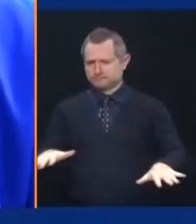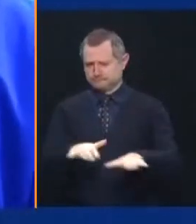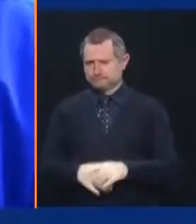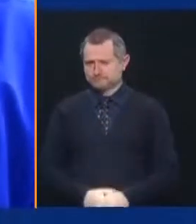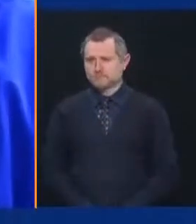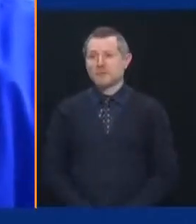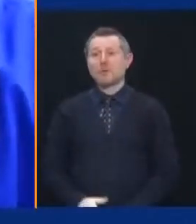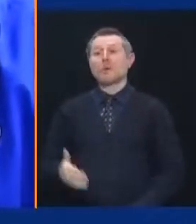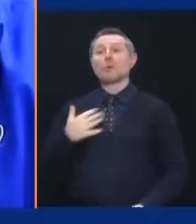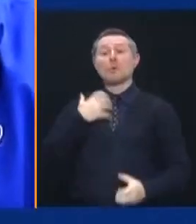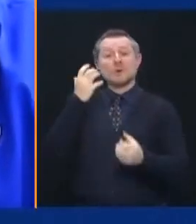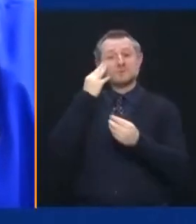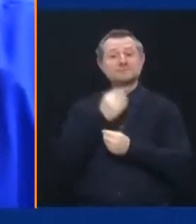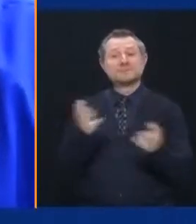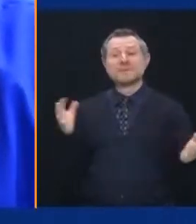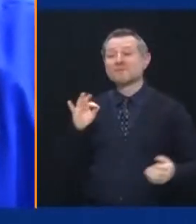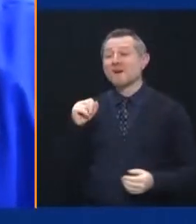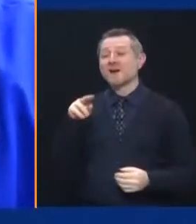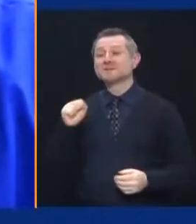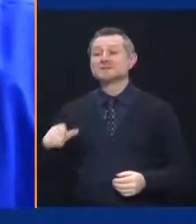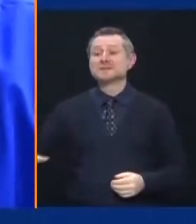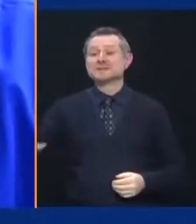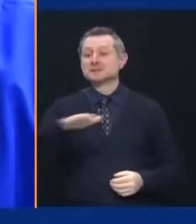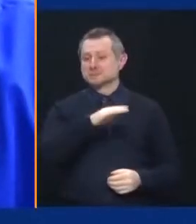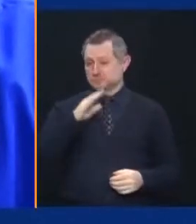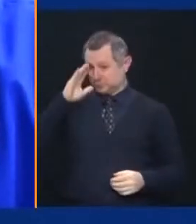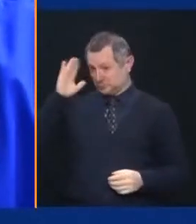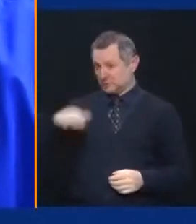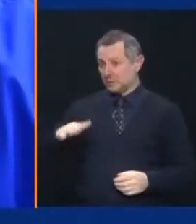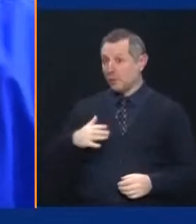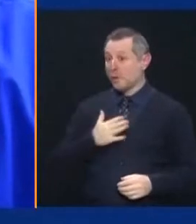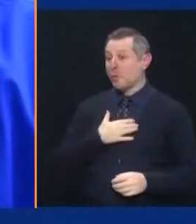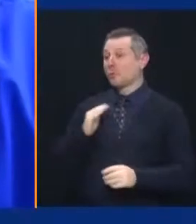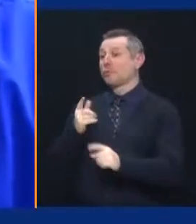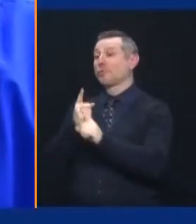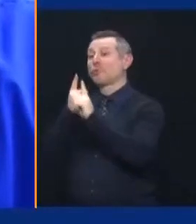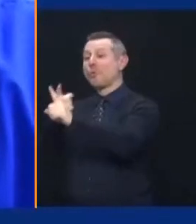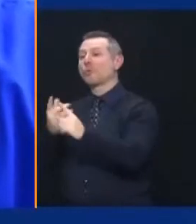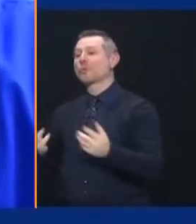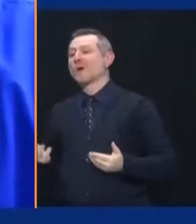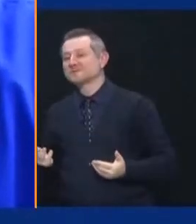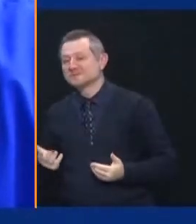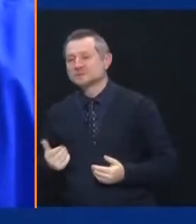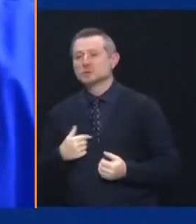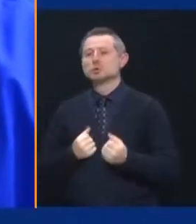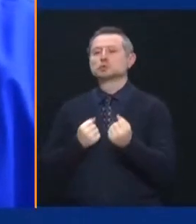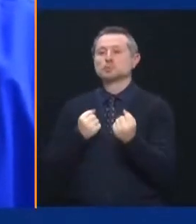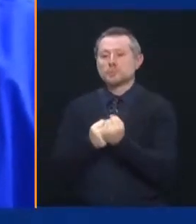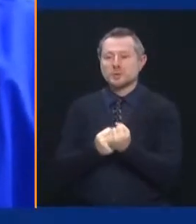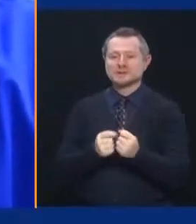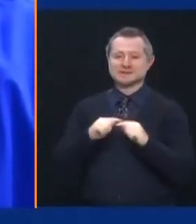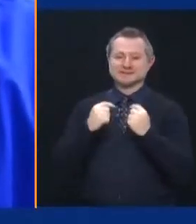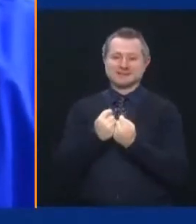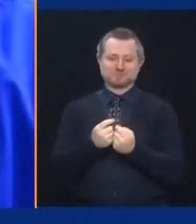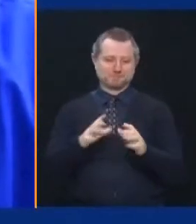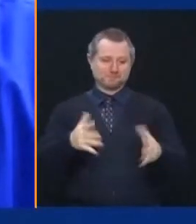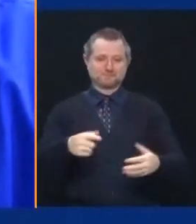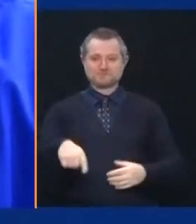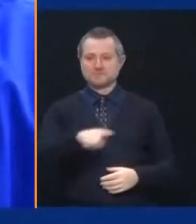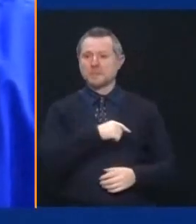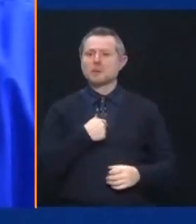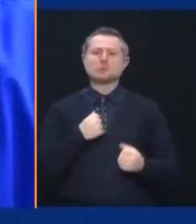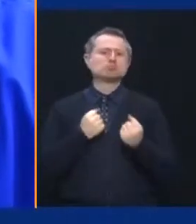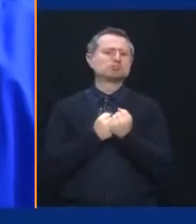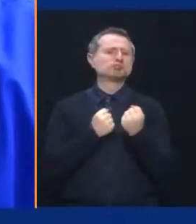our fans, remember, our objective here is to support our team in as many ways as we